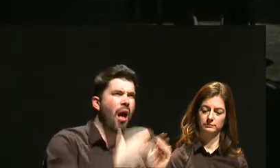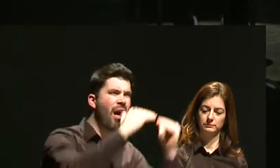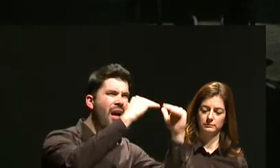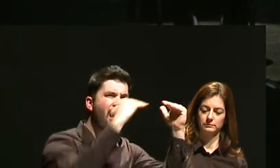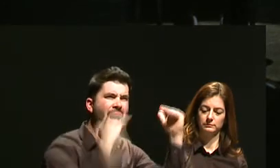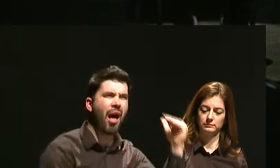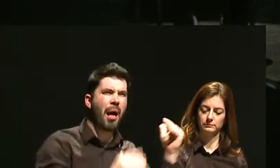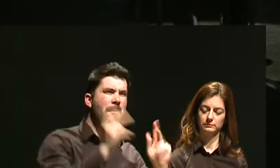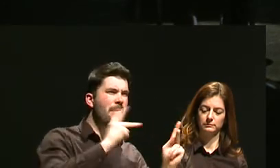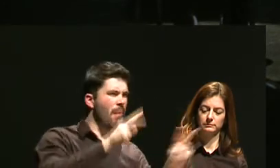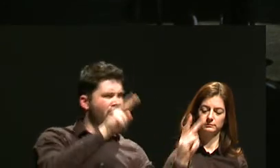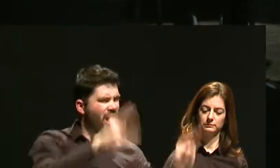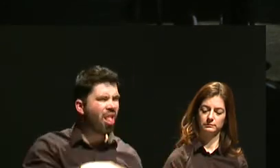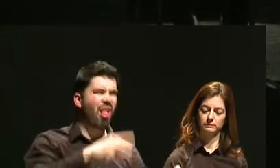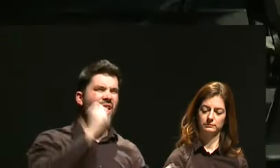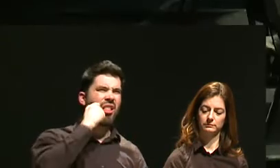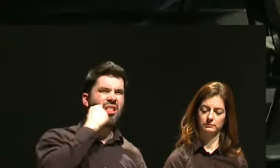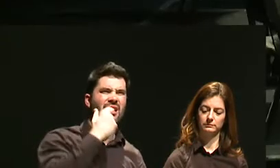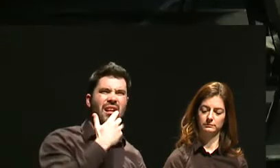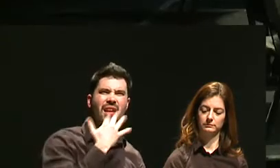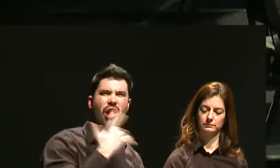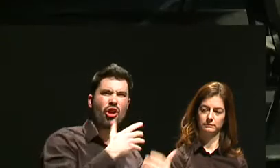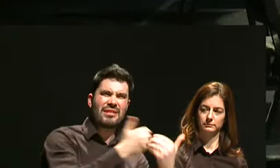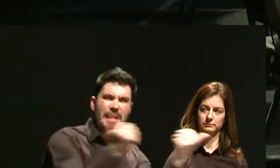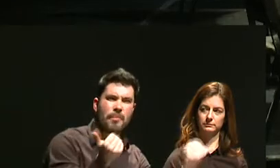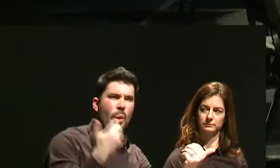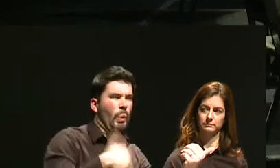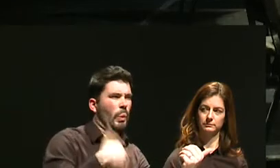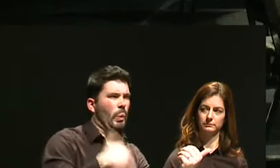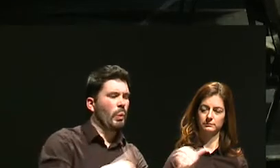class discrimination, racism.